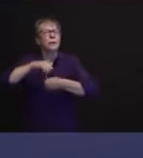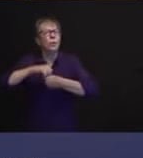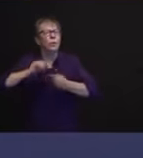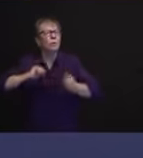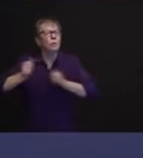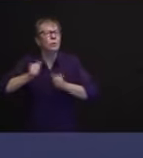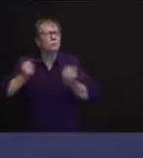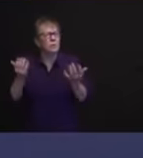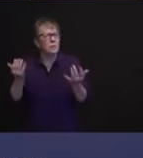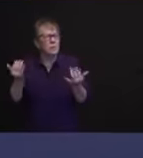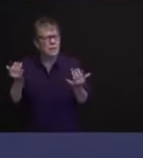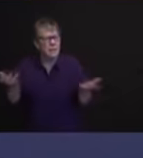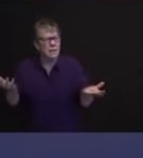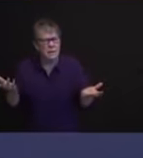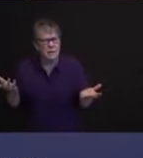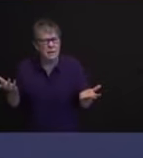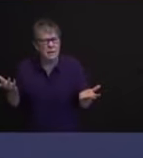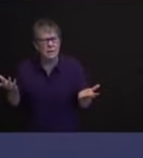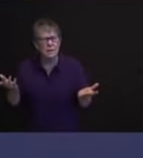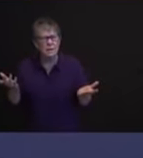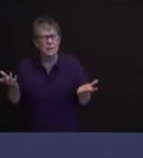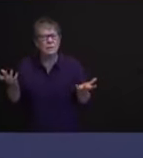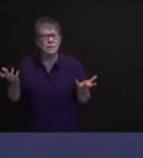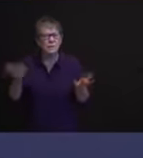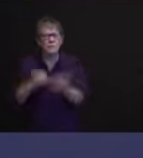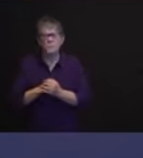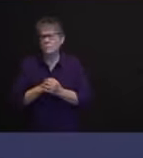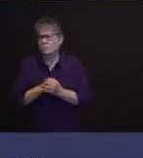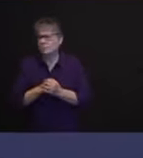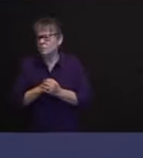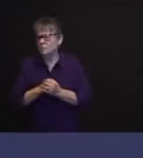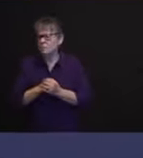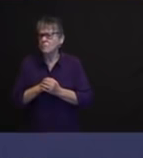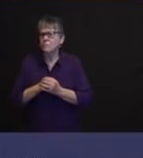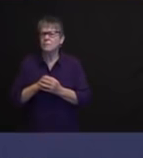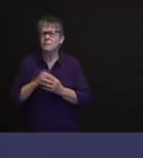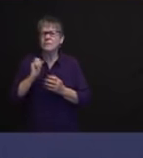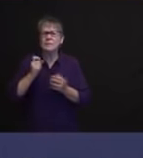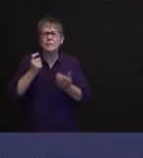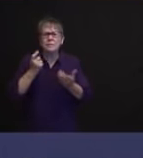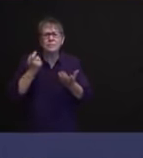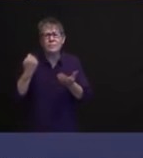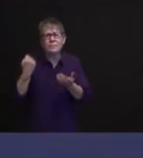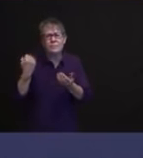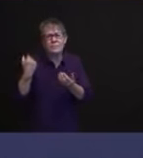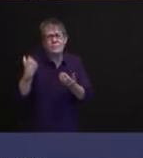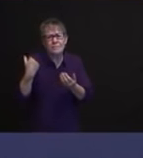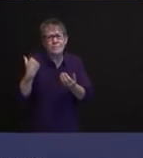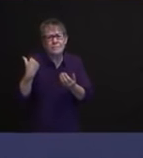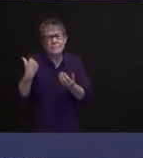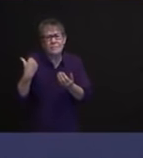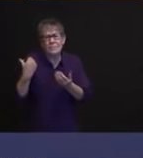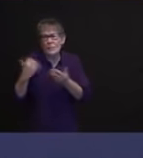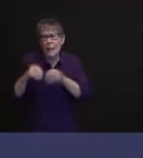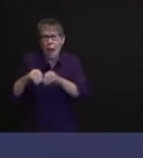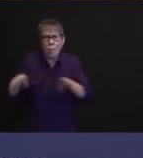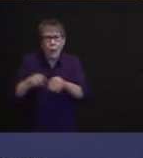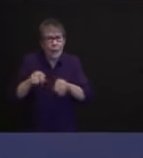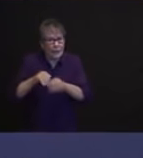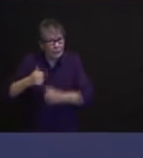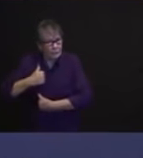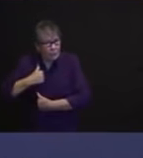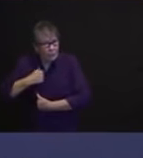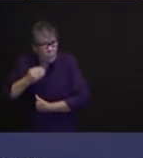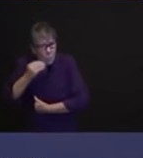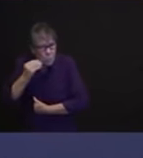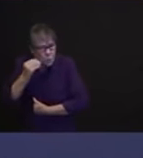and outgoing outbreaks at each of the 3 veterans' homes, how many cases and death, what is being done there. How many nursing home operators have contacted